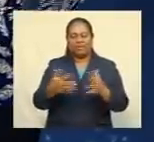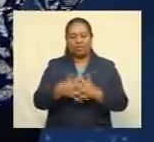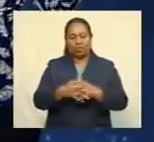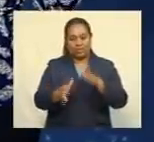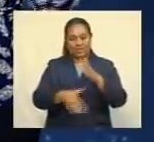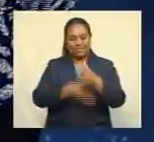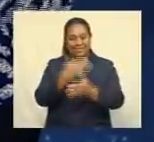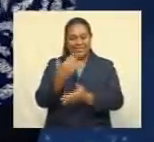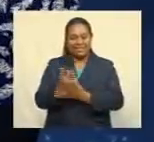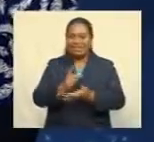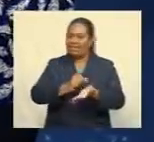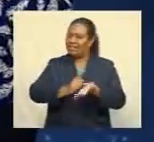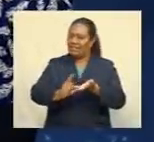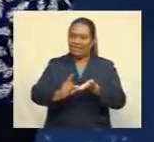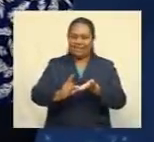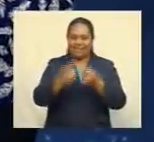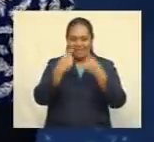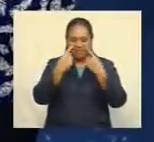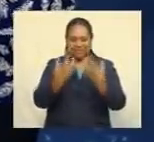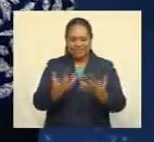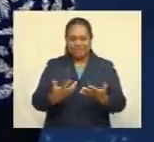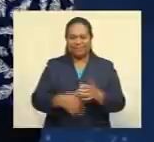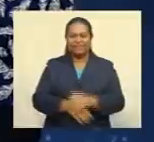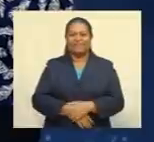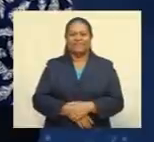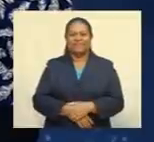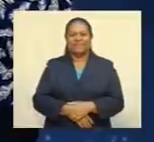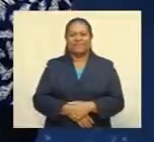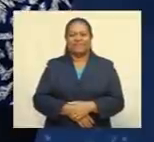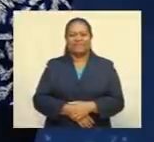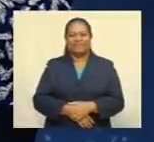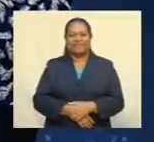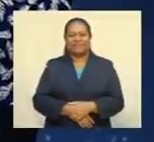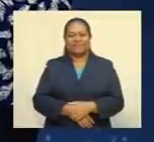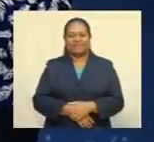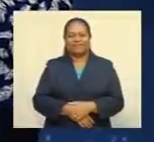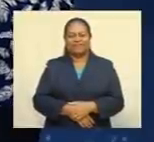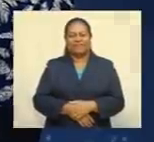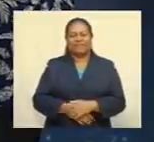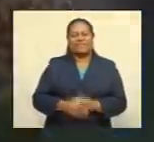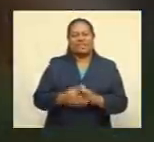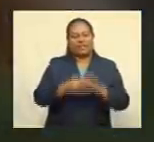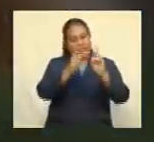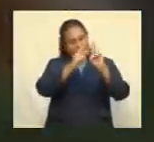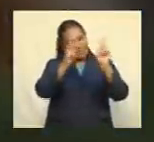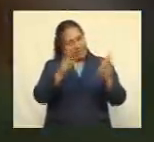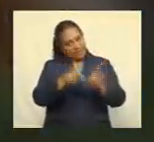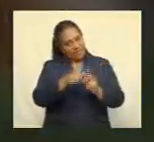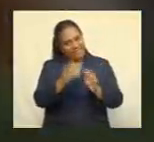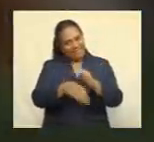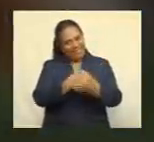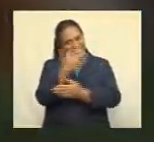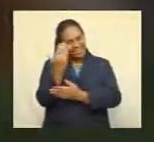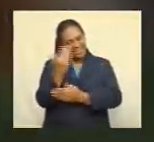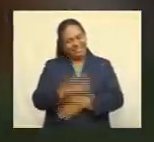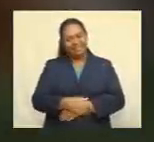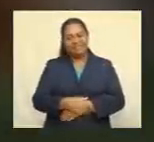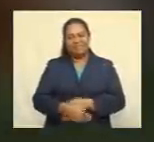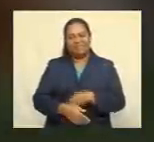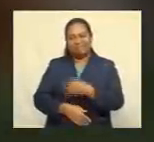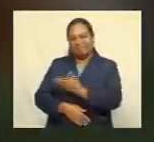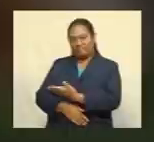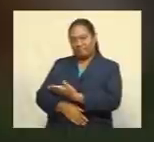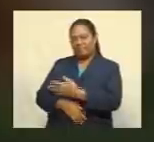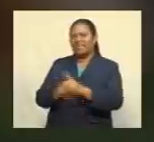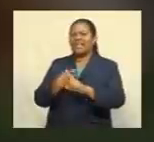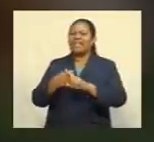Wednesday, clear spells to follow. Now on to our shot of the day. It is from